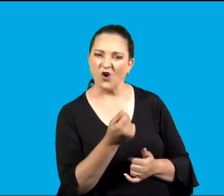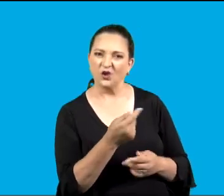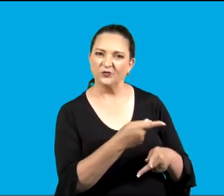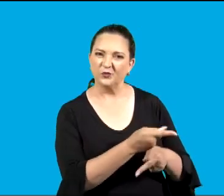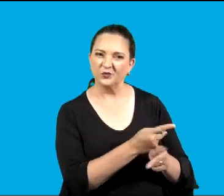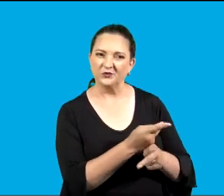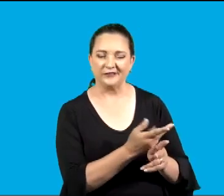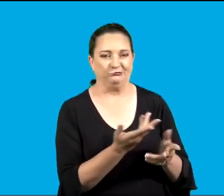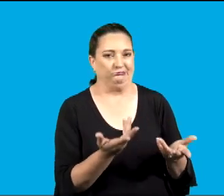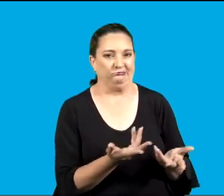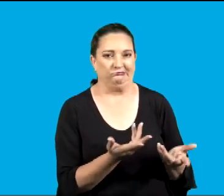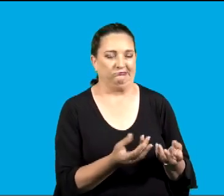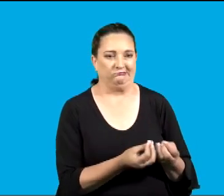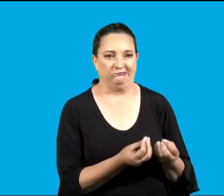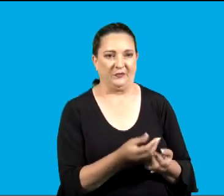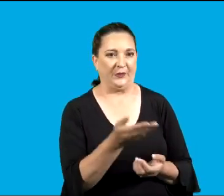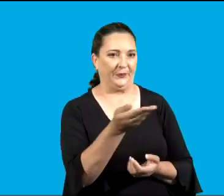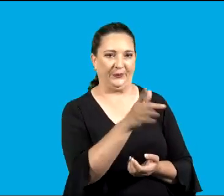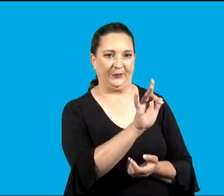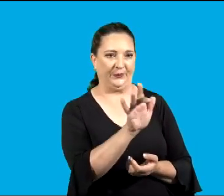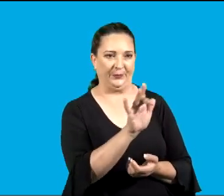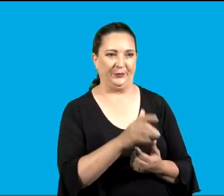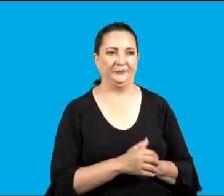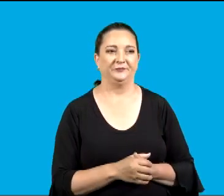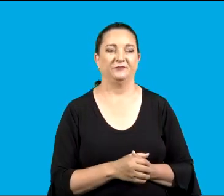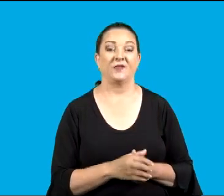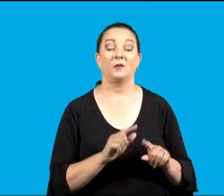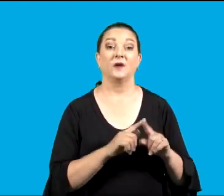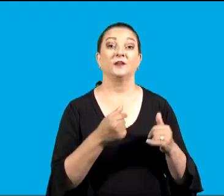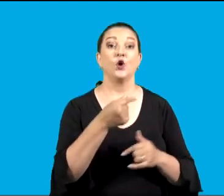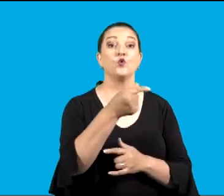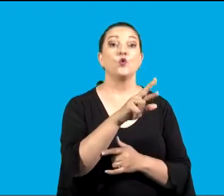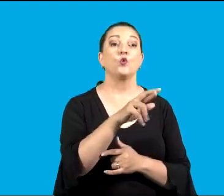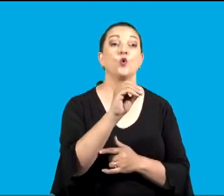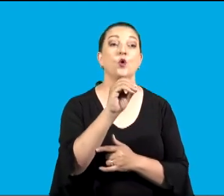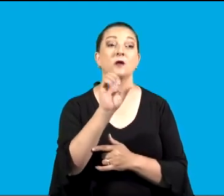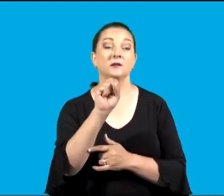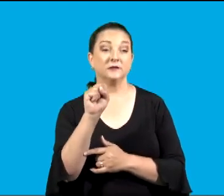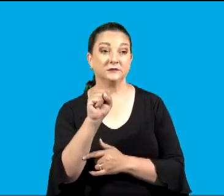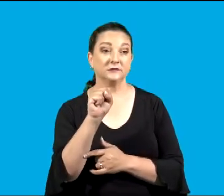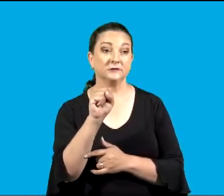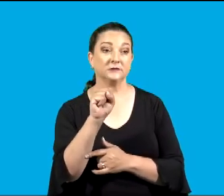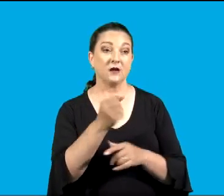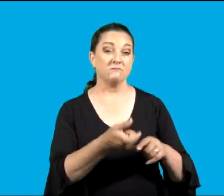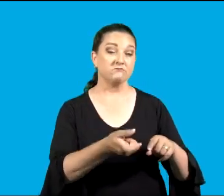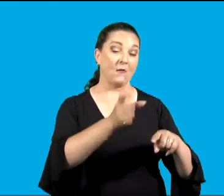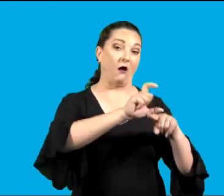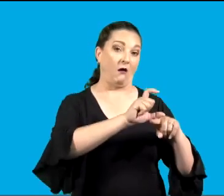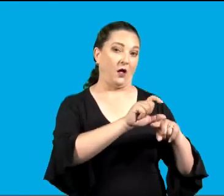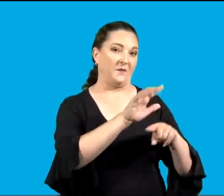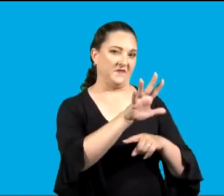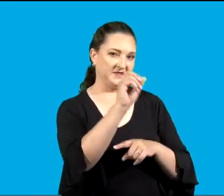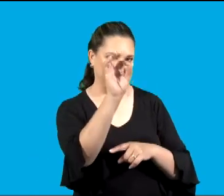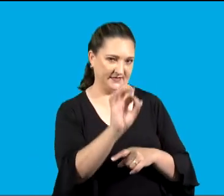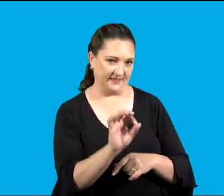production of finished goods not given. Gross profit markup is maintained at 50% on